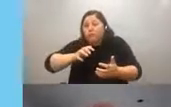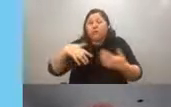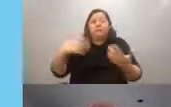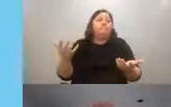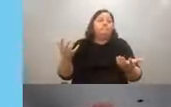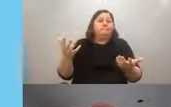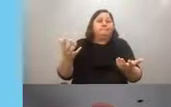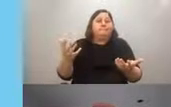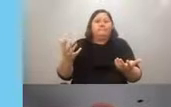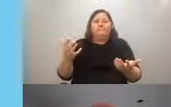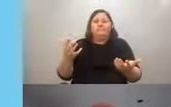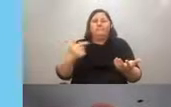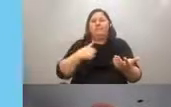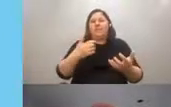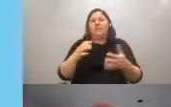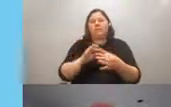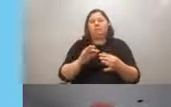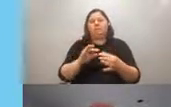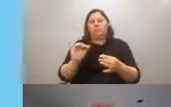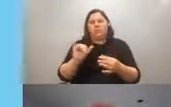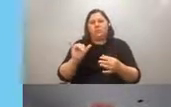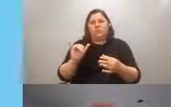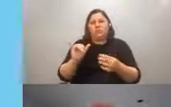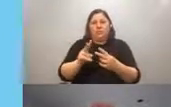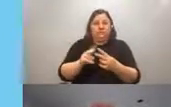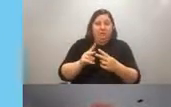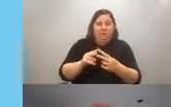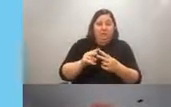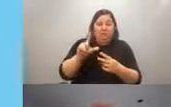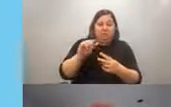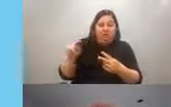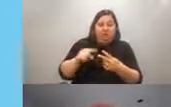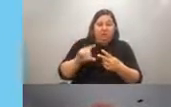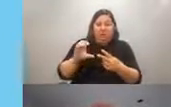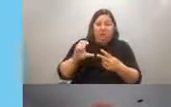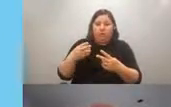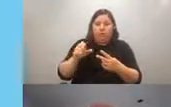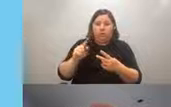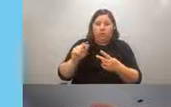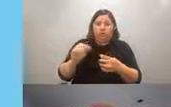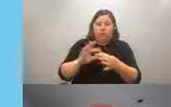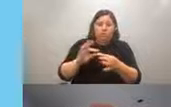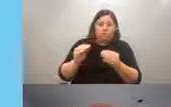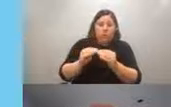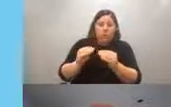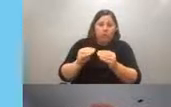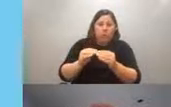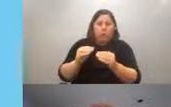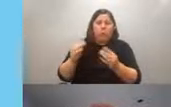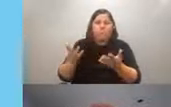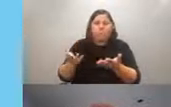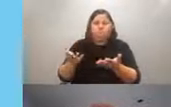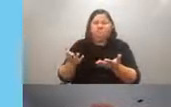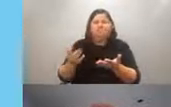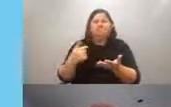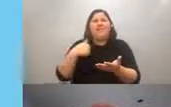i i'd also um i'd invite either lynn or krista to talk about this because i think there is initially um